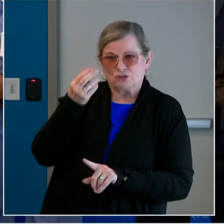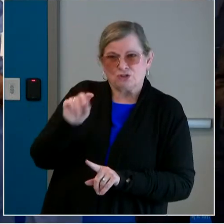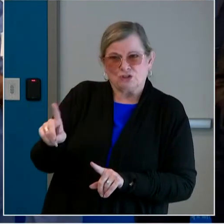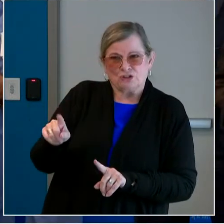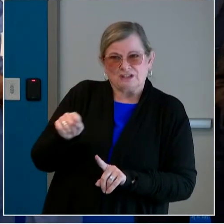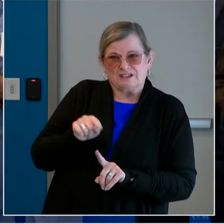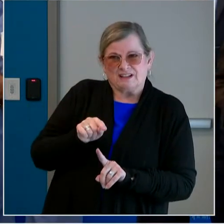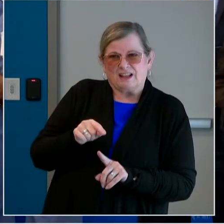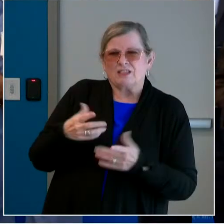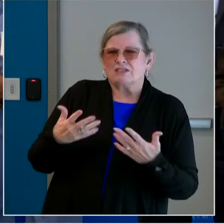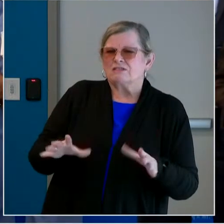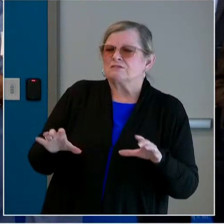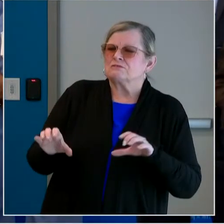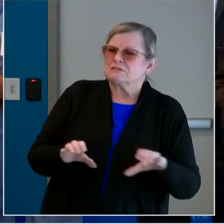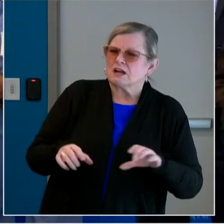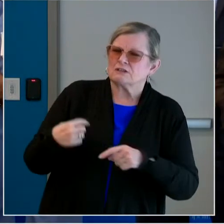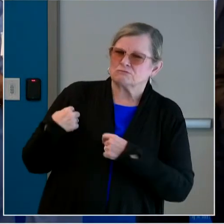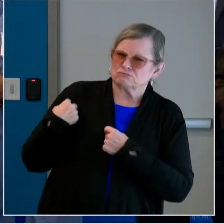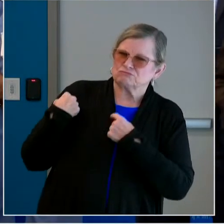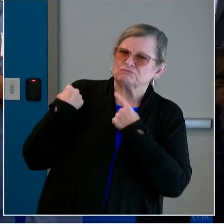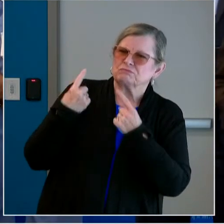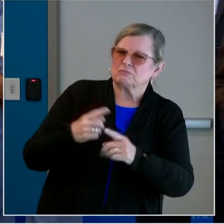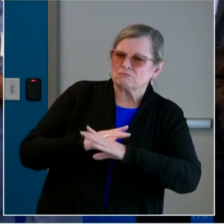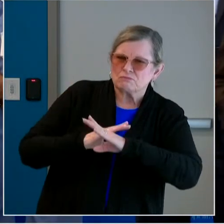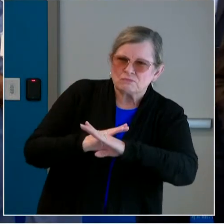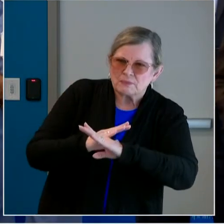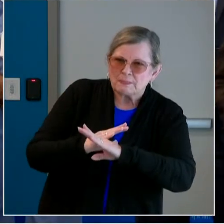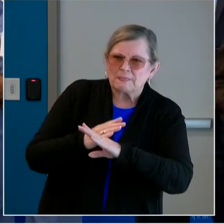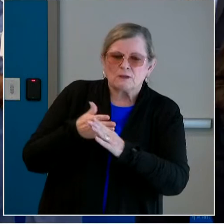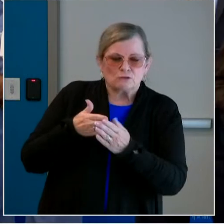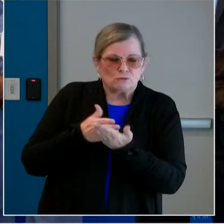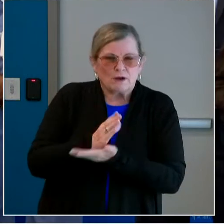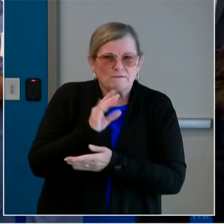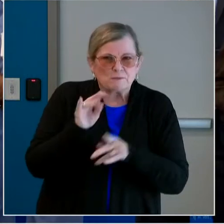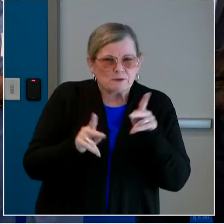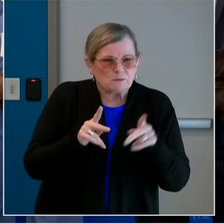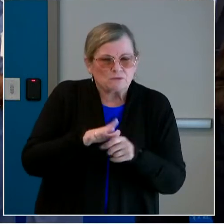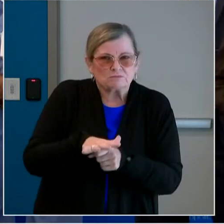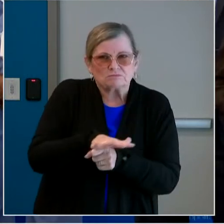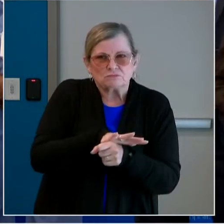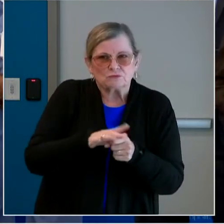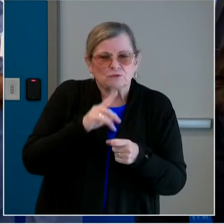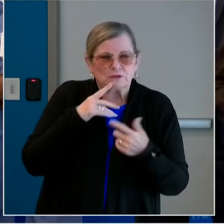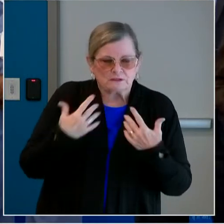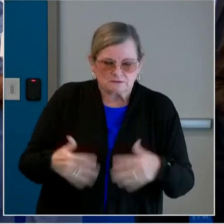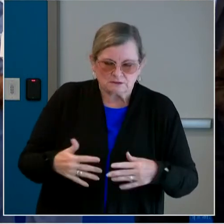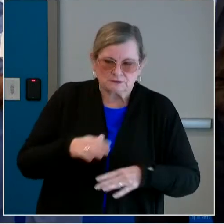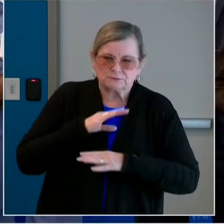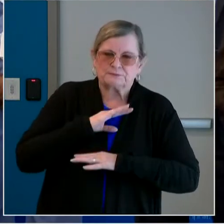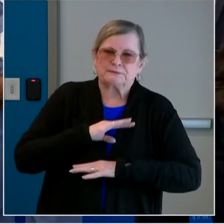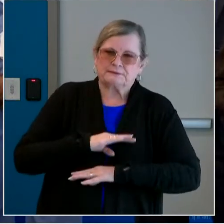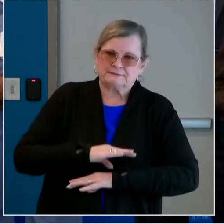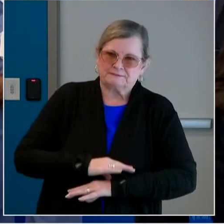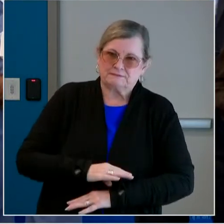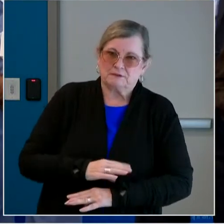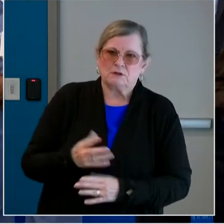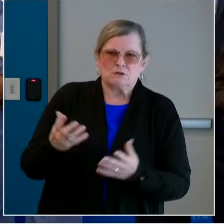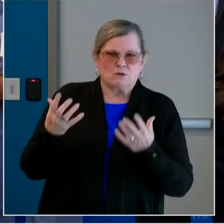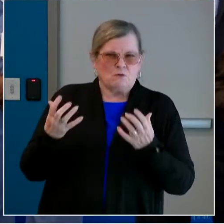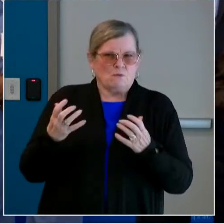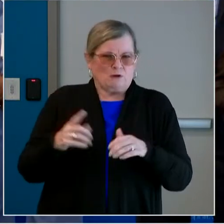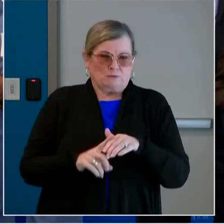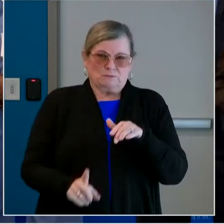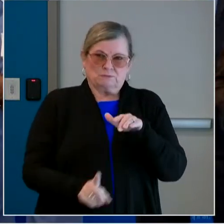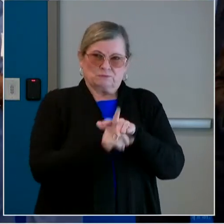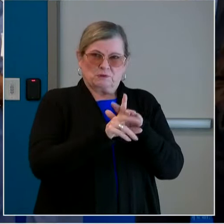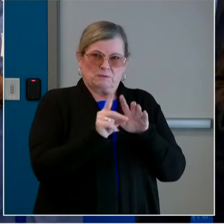protect the legal rights to abortion for individuals locally. And for this, we are very, very grateful. But I want to also raise up that even here, where the